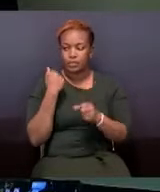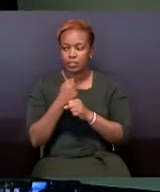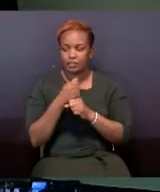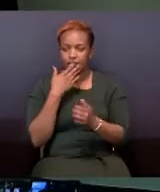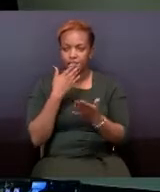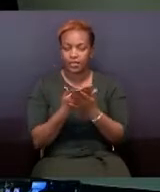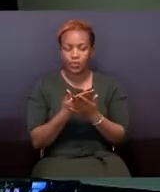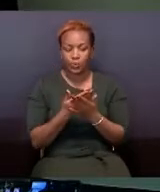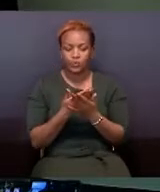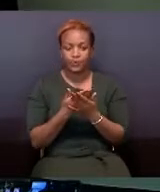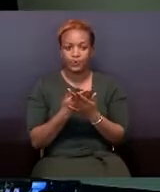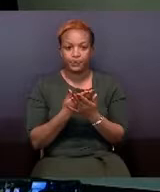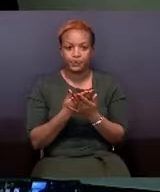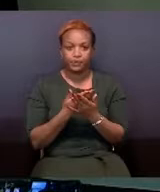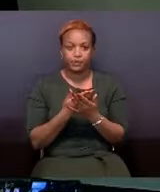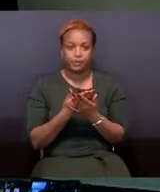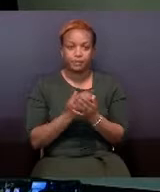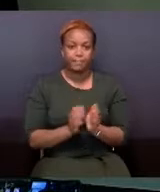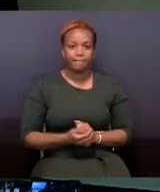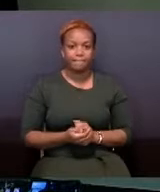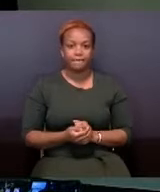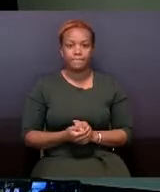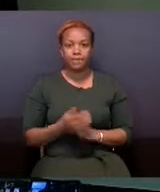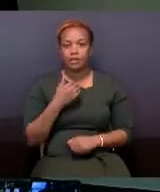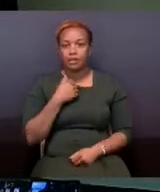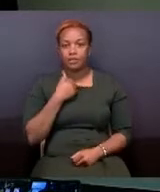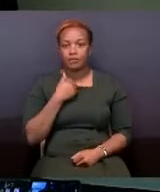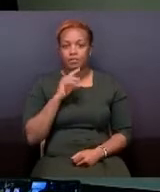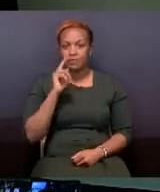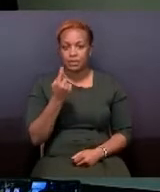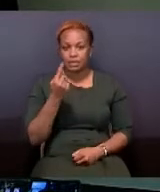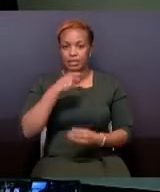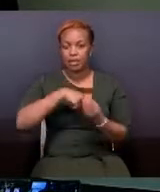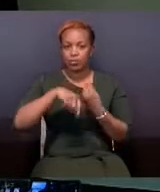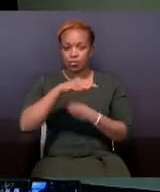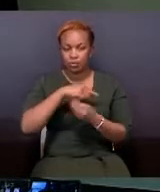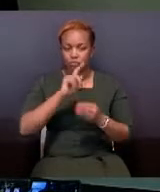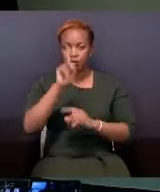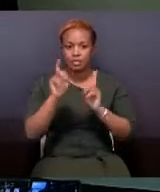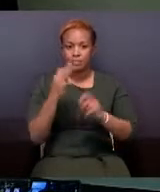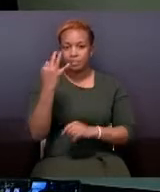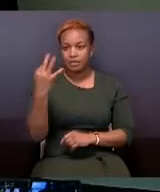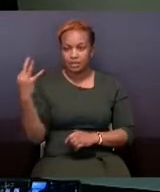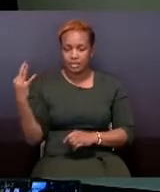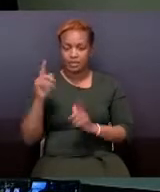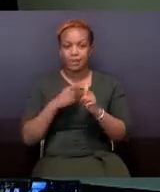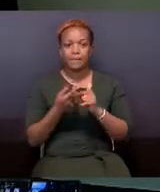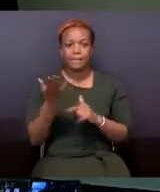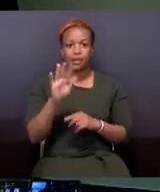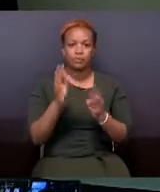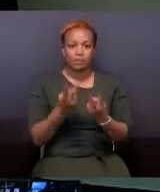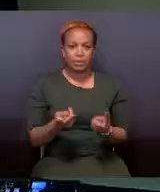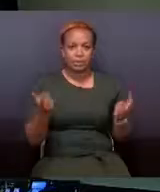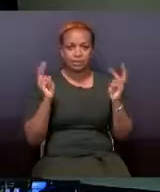Thank you very much. What we can do is we can take our first round of questions, maybe three at a time, and then come back to the panel. I think